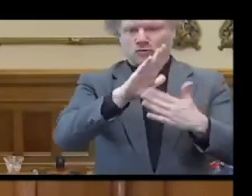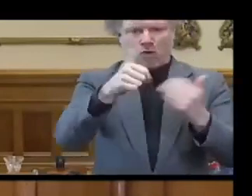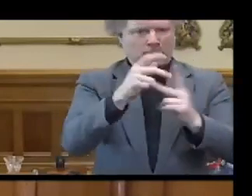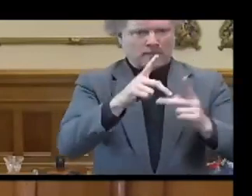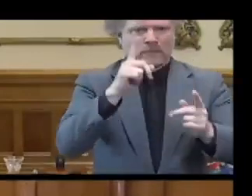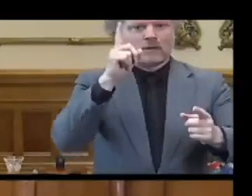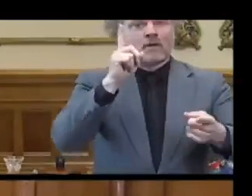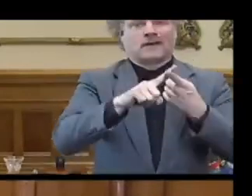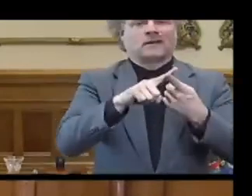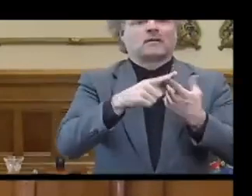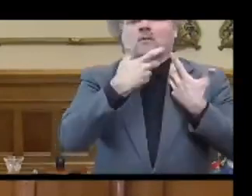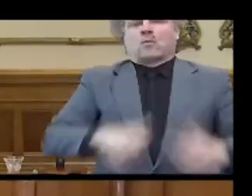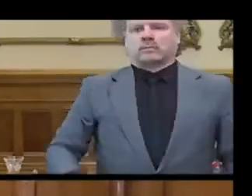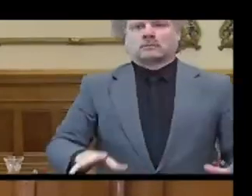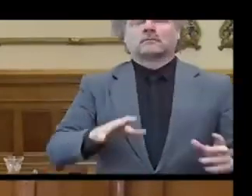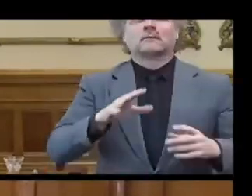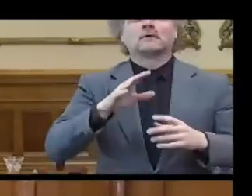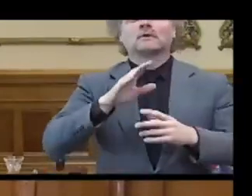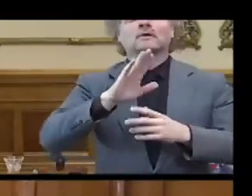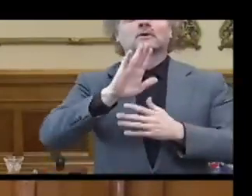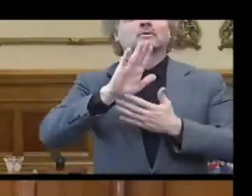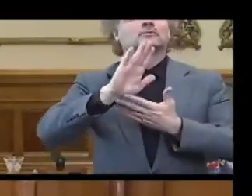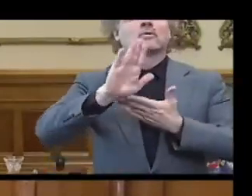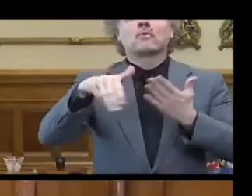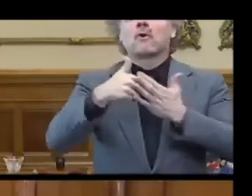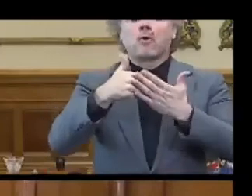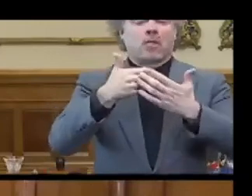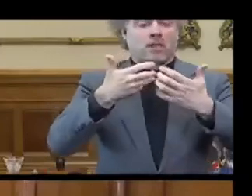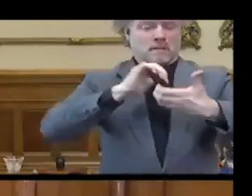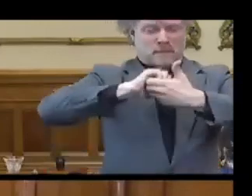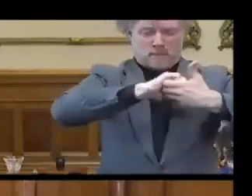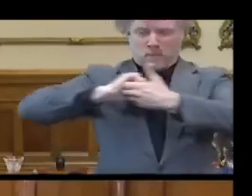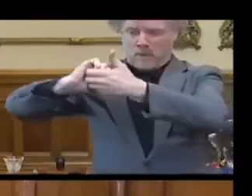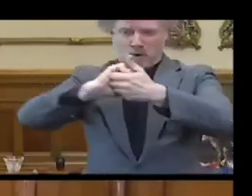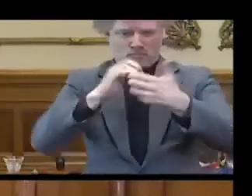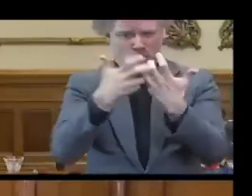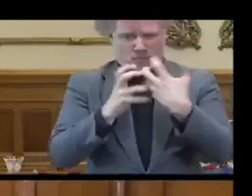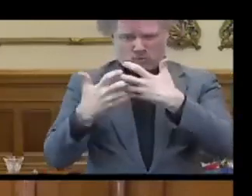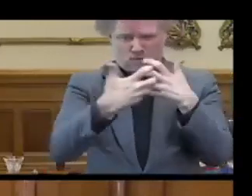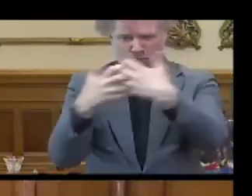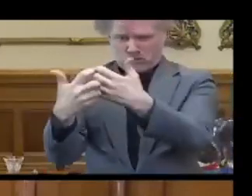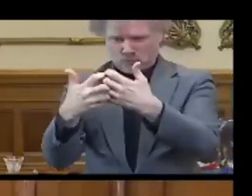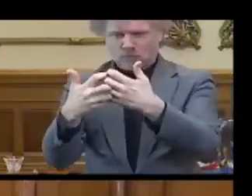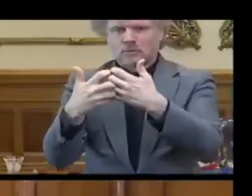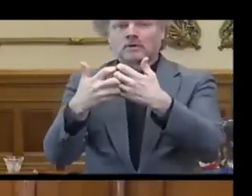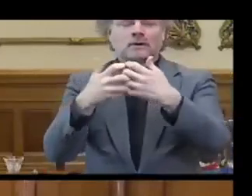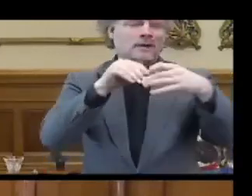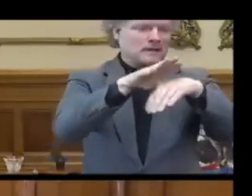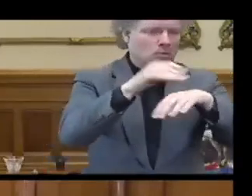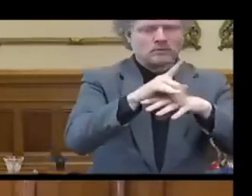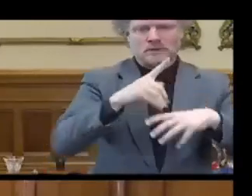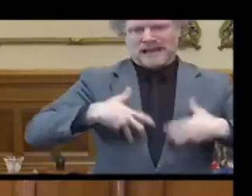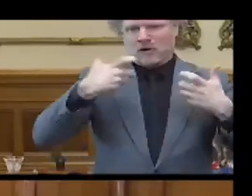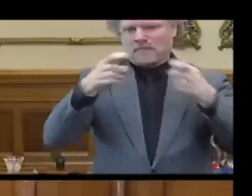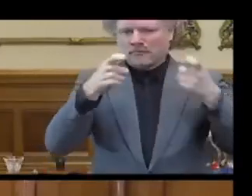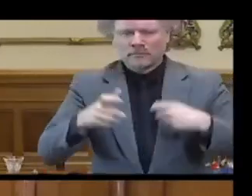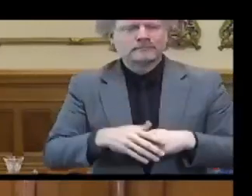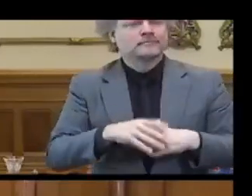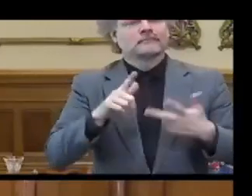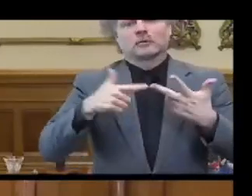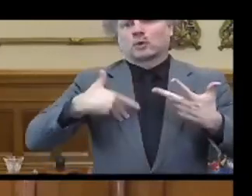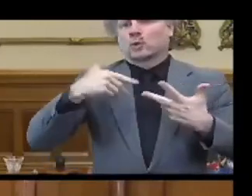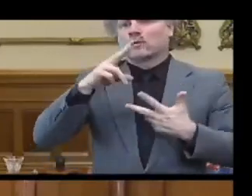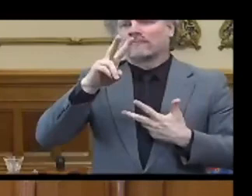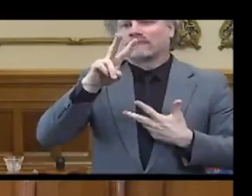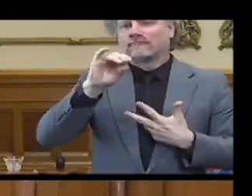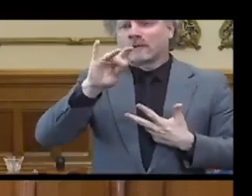don't want us to be. So all the partnerships that we can establish, whether that was with drug counseling, anger management, youth